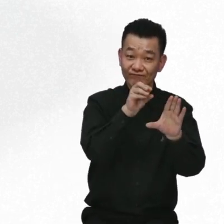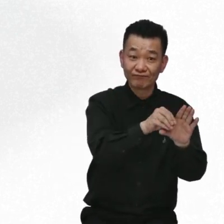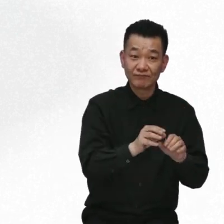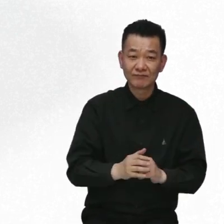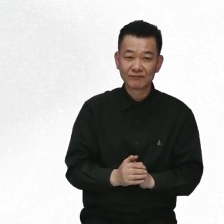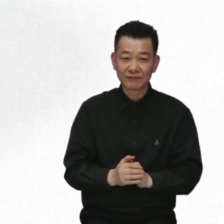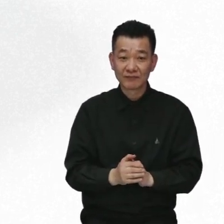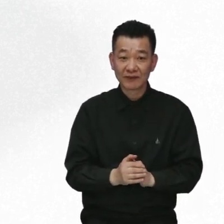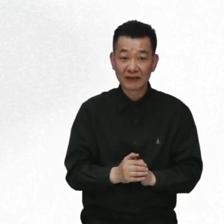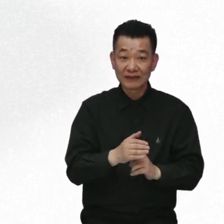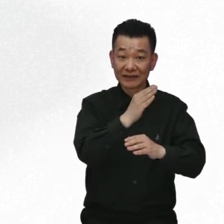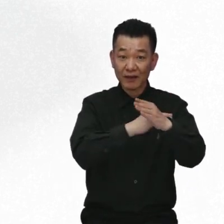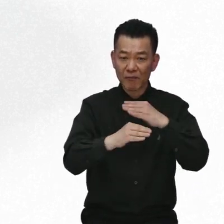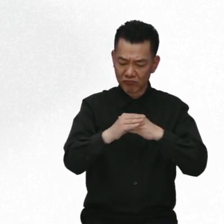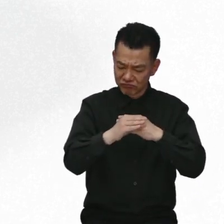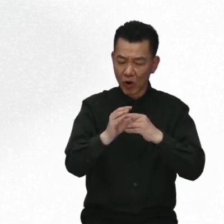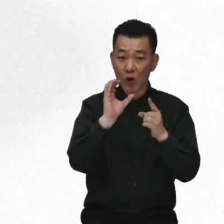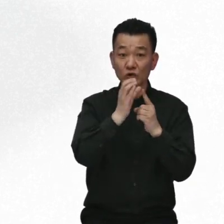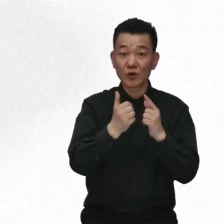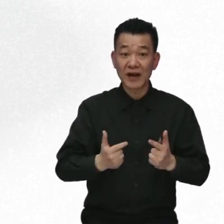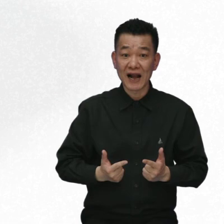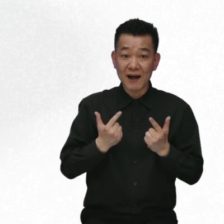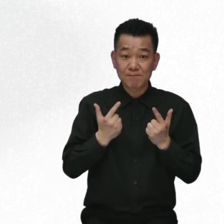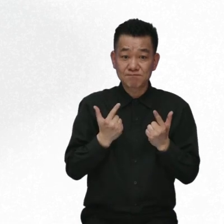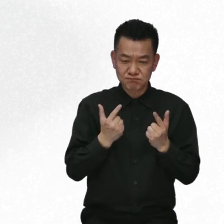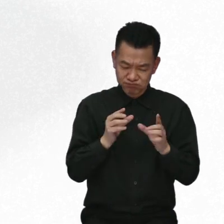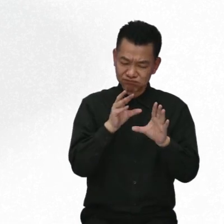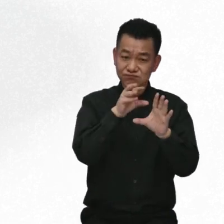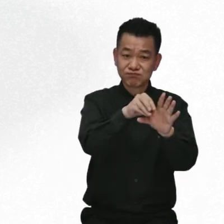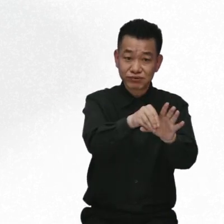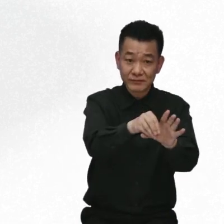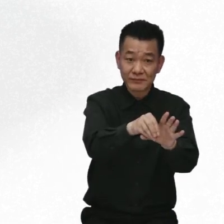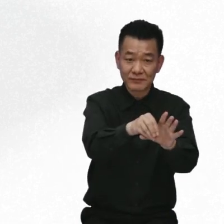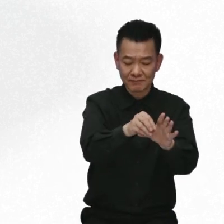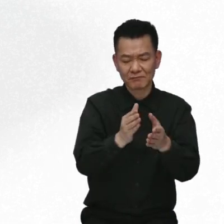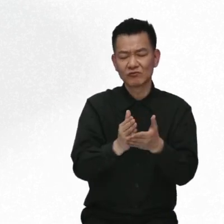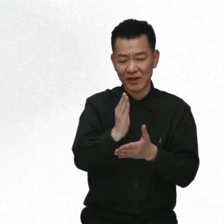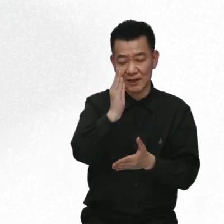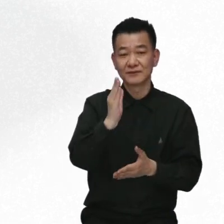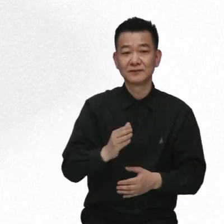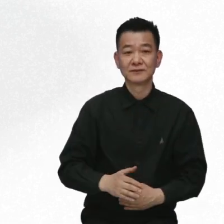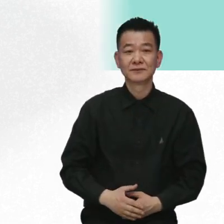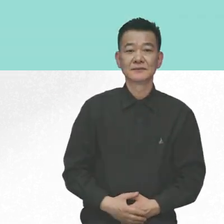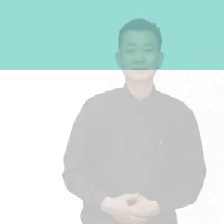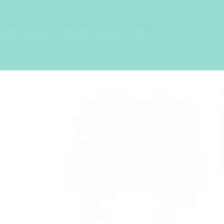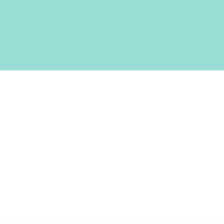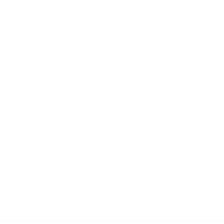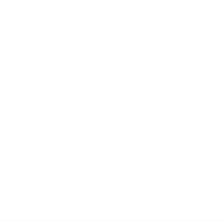sport. Persons with disabilities have the right to take part in cultural life.